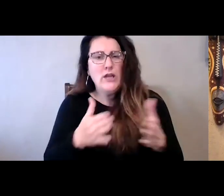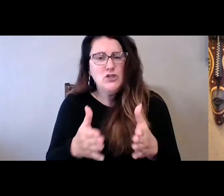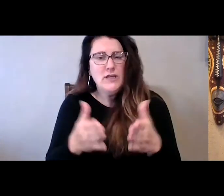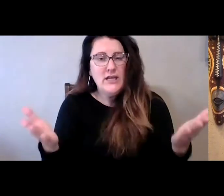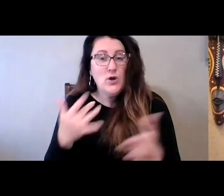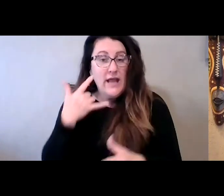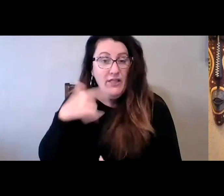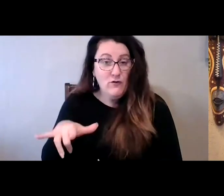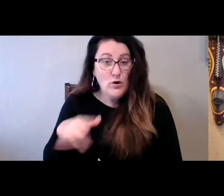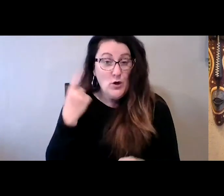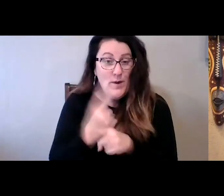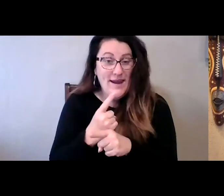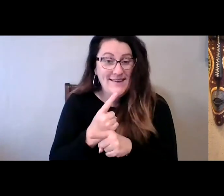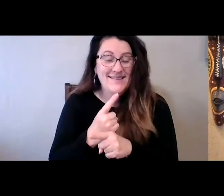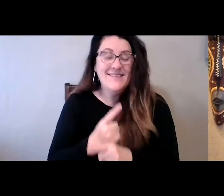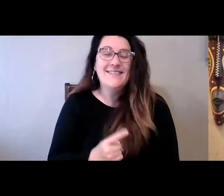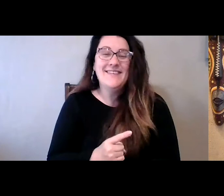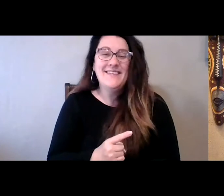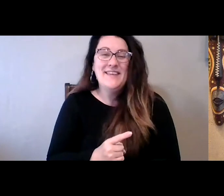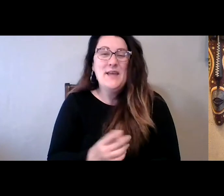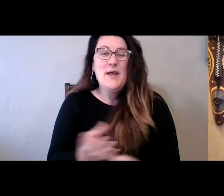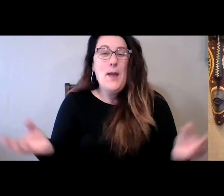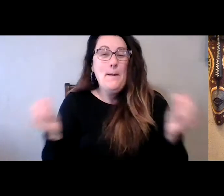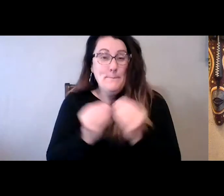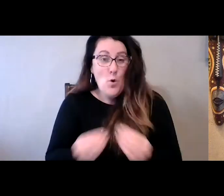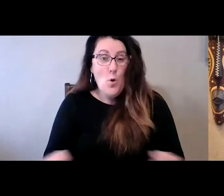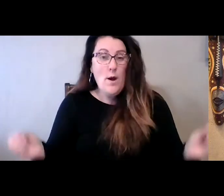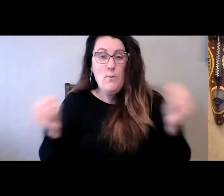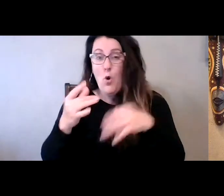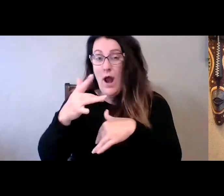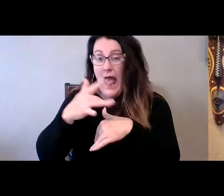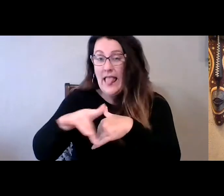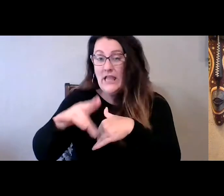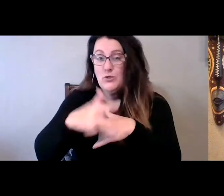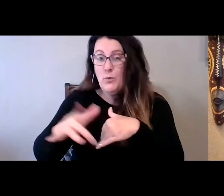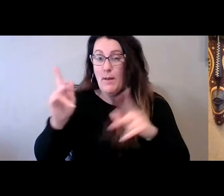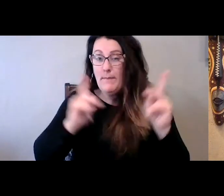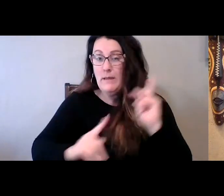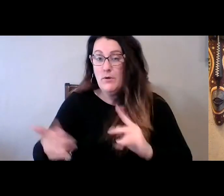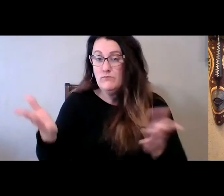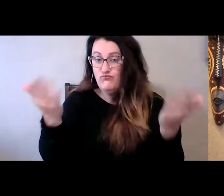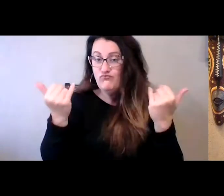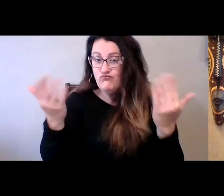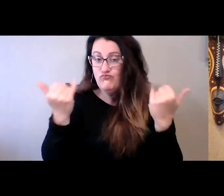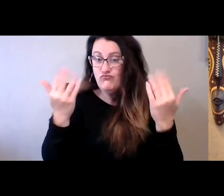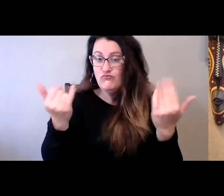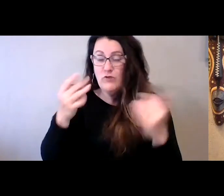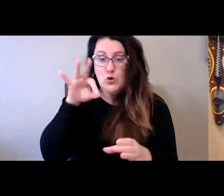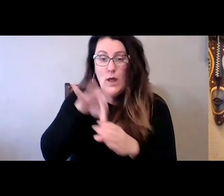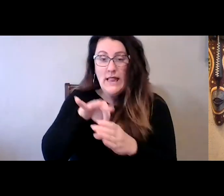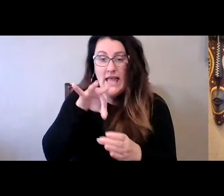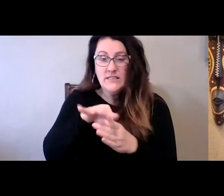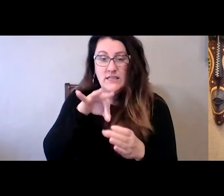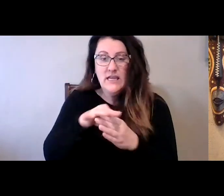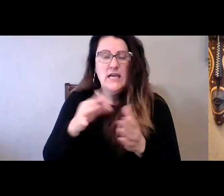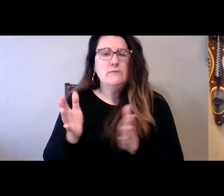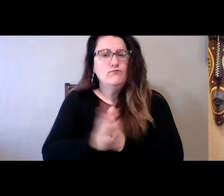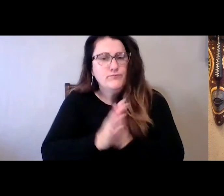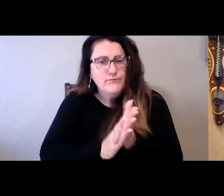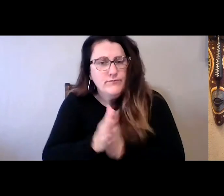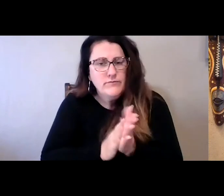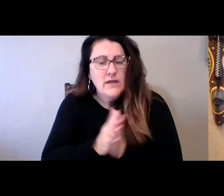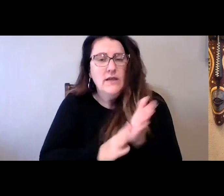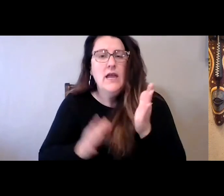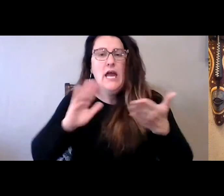California, right? The strategy of bringing more and more eligible people into the electorate, of mobilizing the votes